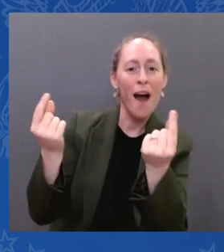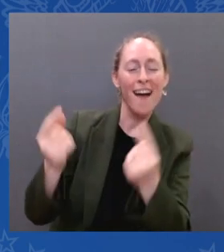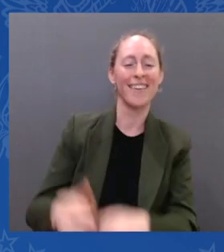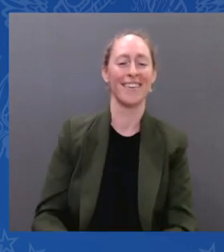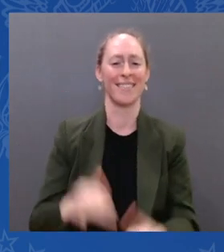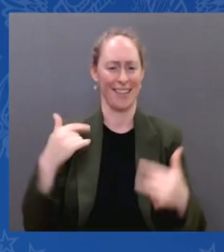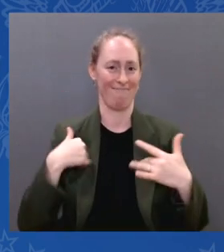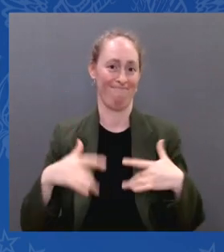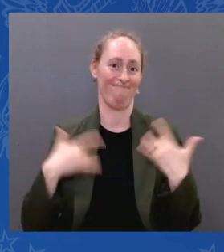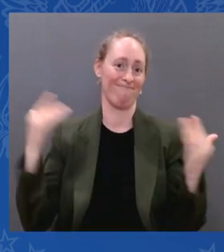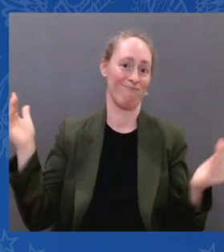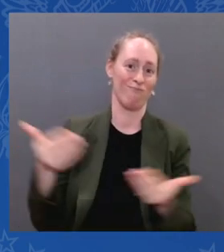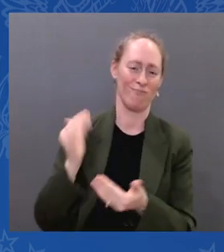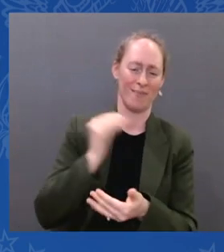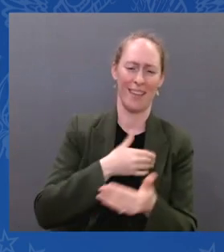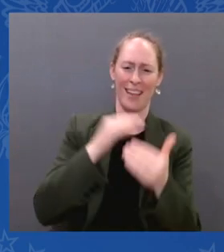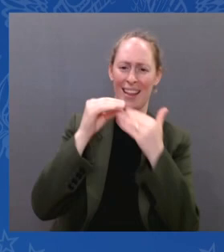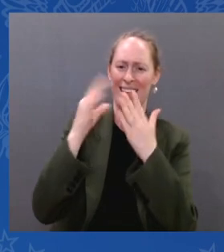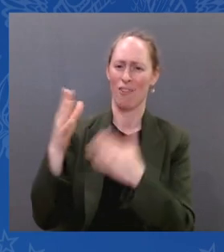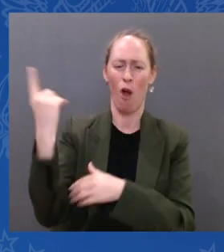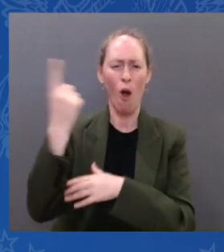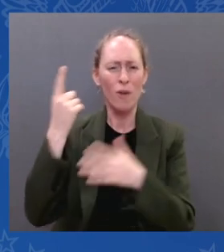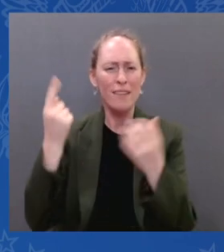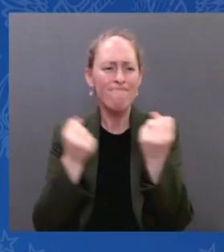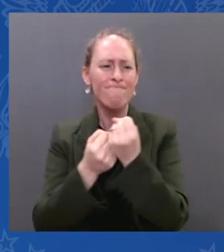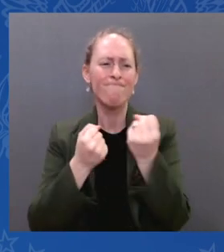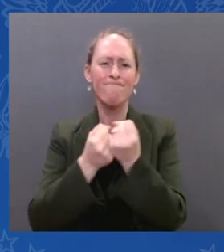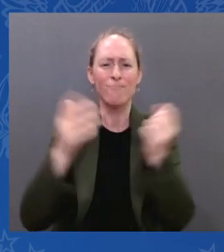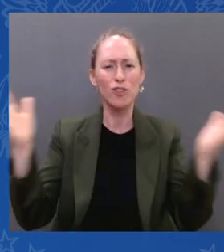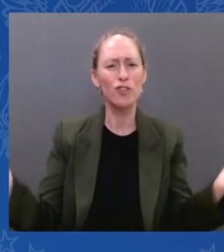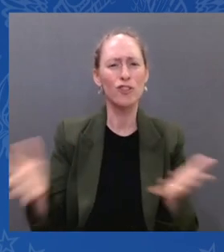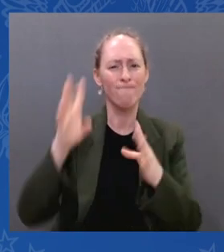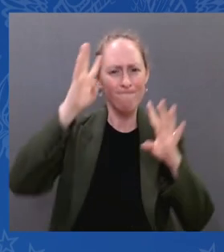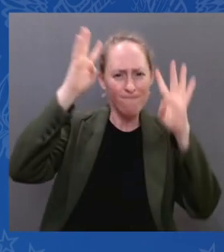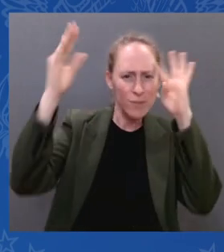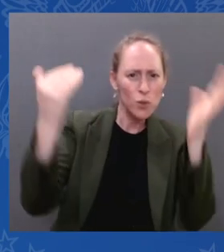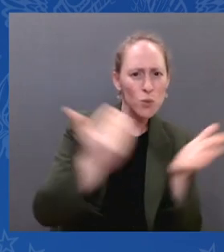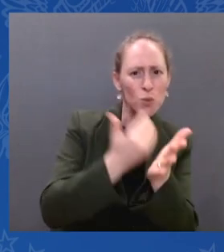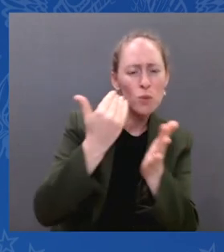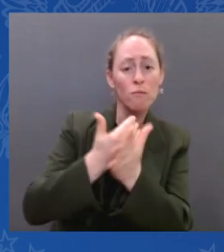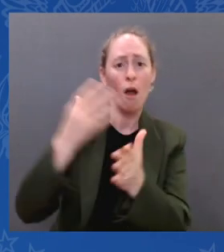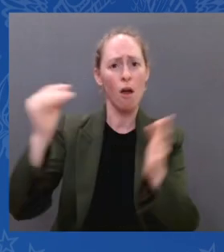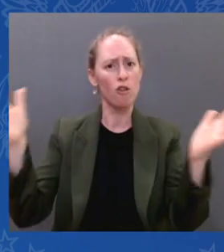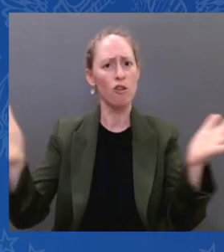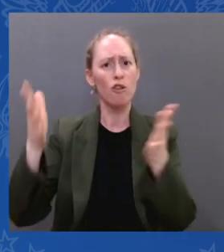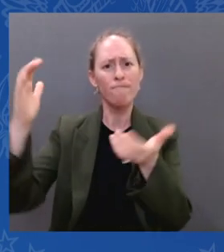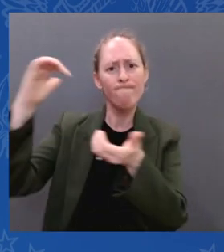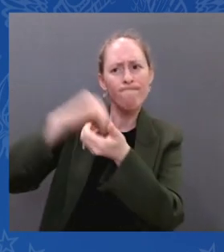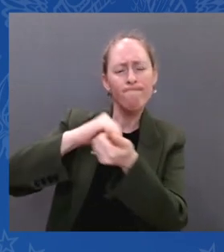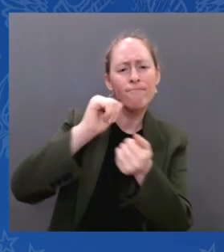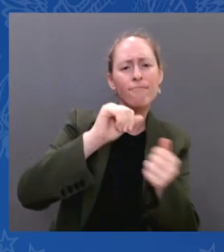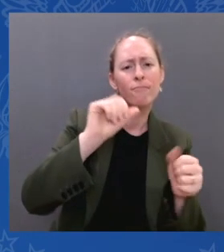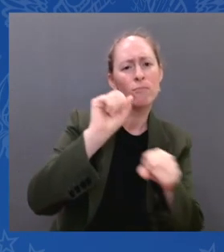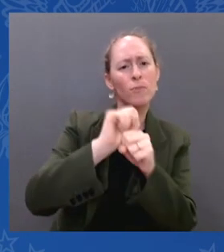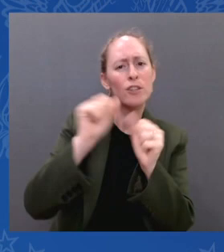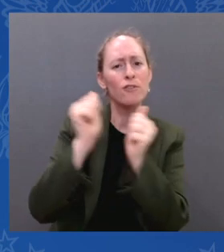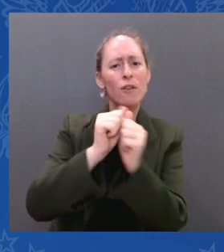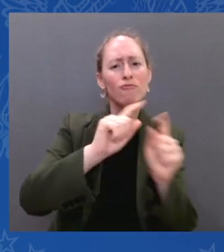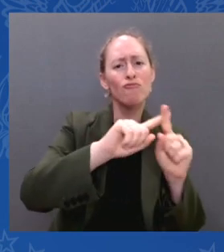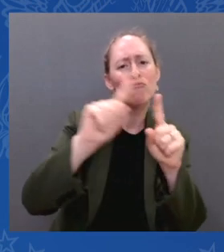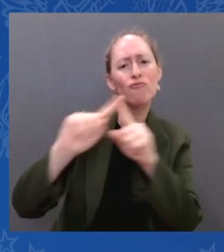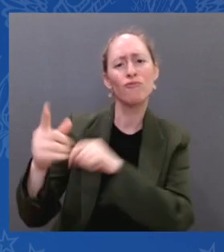to achieve the remarkable, our president, the President of the United States, Joe Biden.